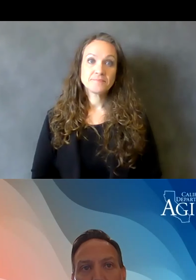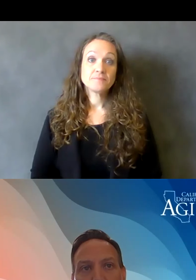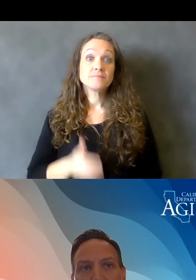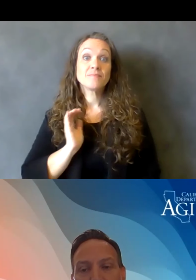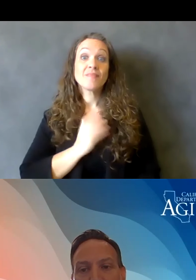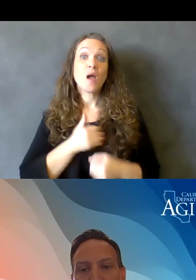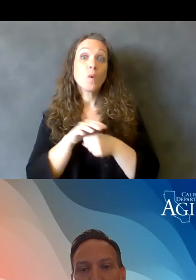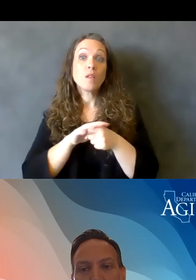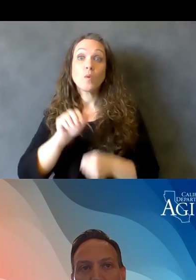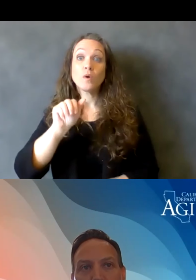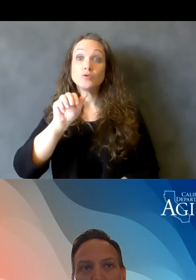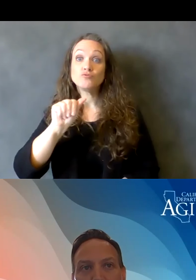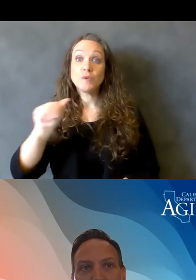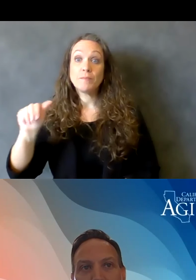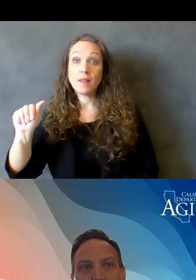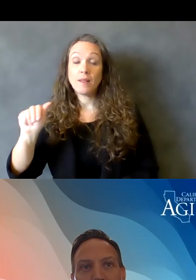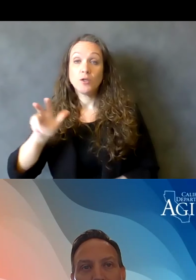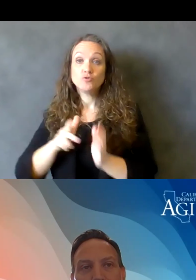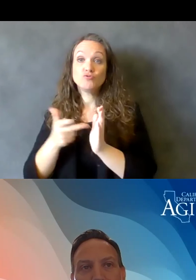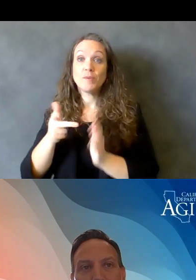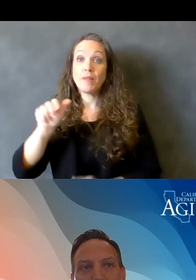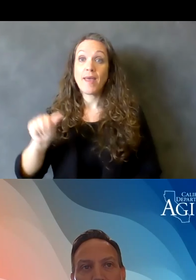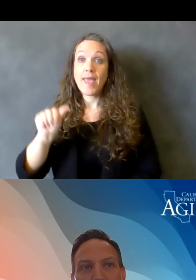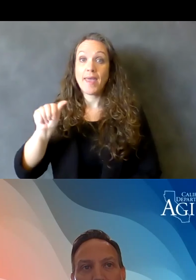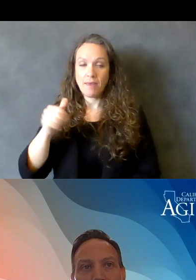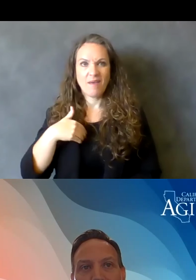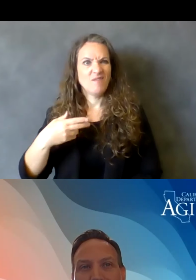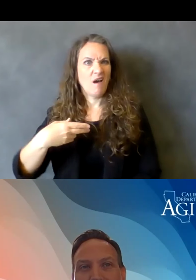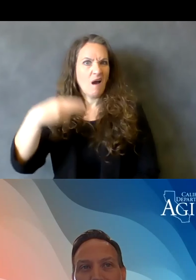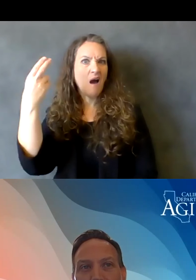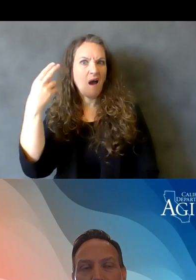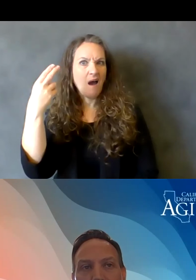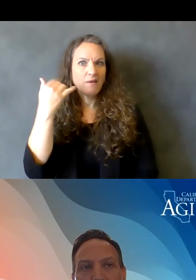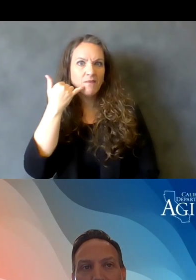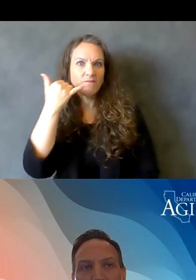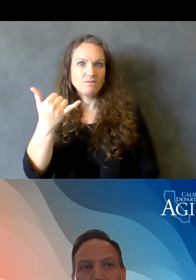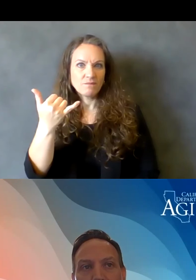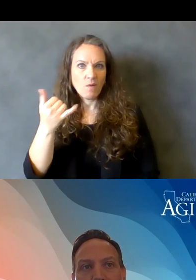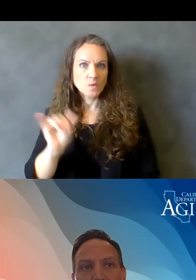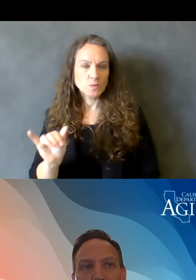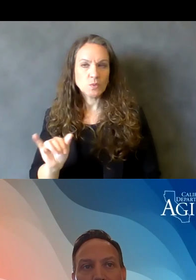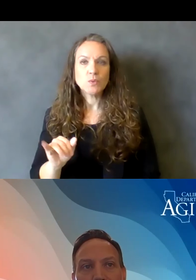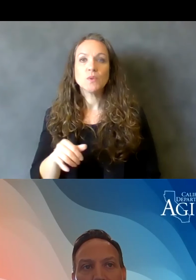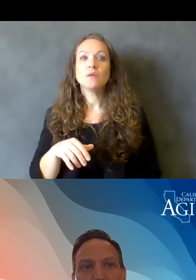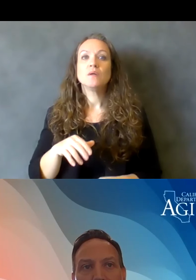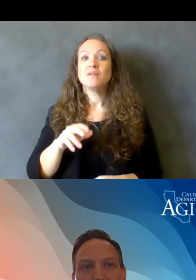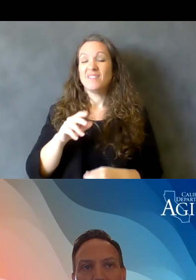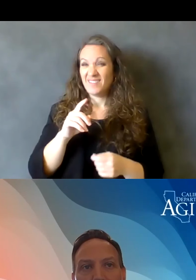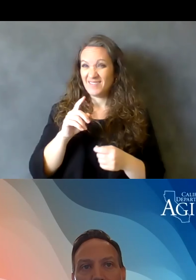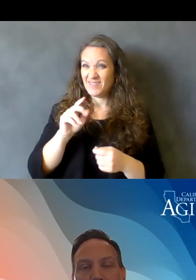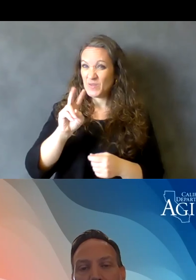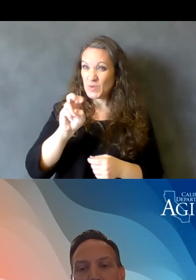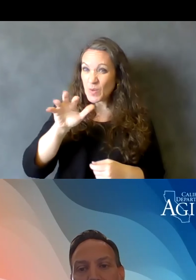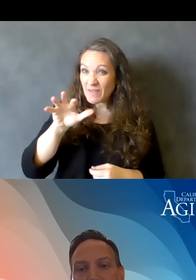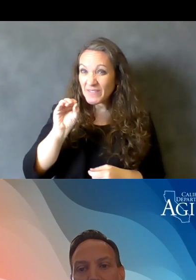AAAs are also experiencing high call volumes. For this first quarter alone, they've seen 250,000 calls,